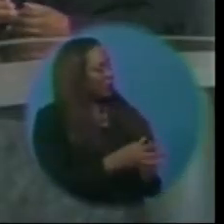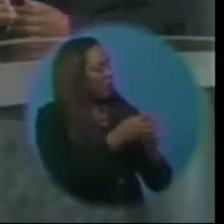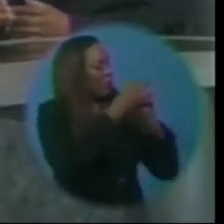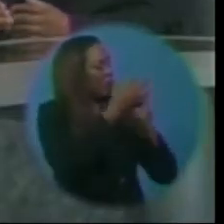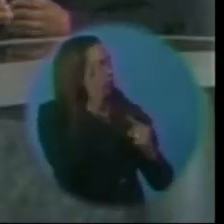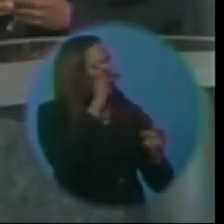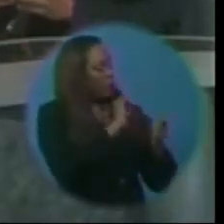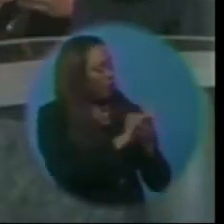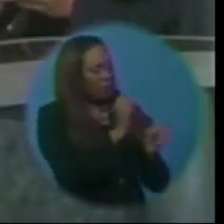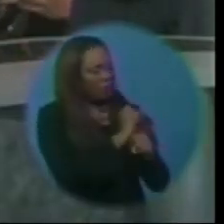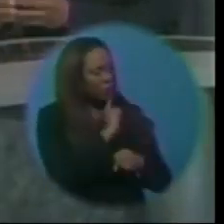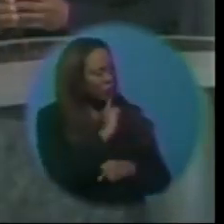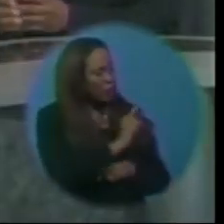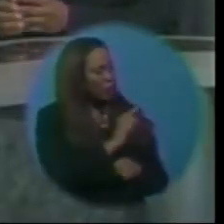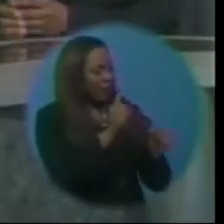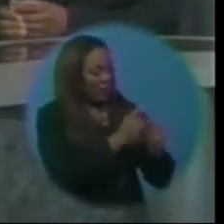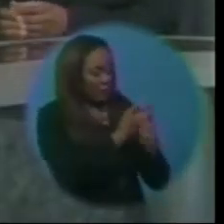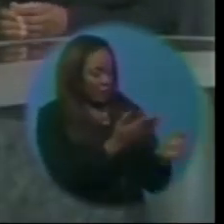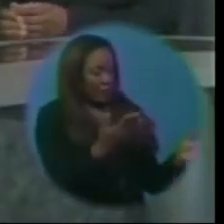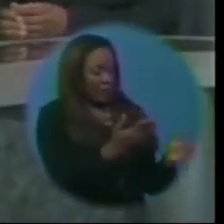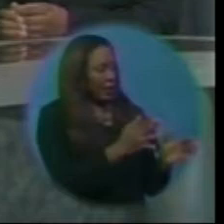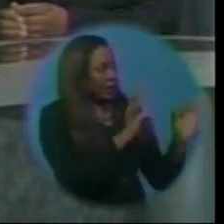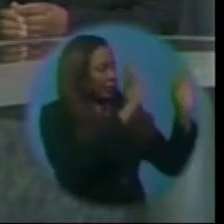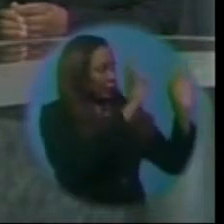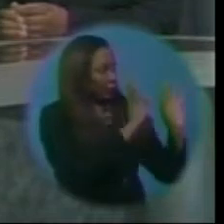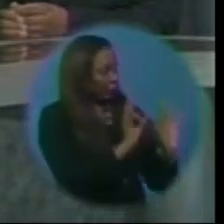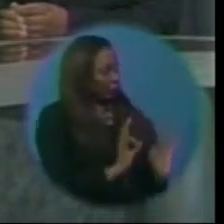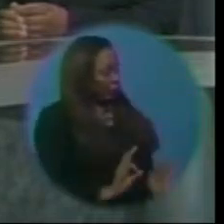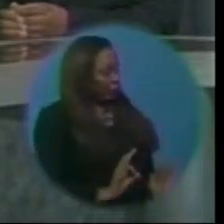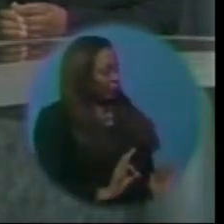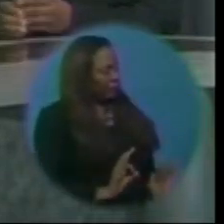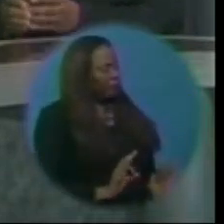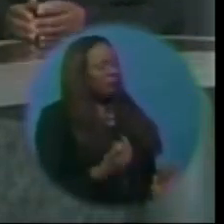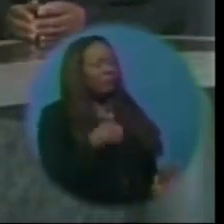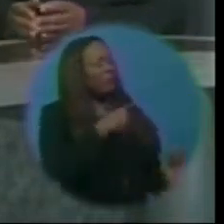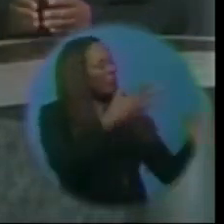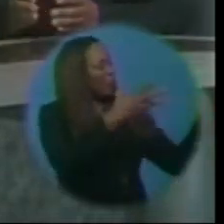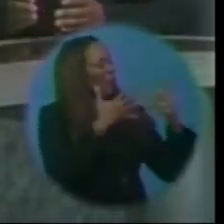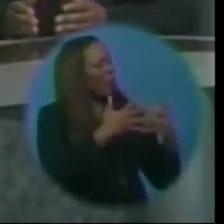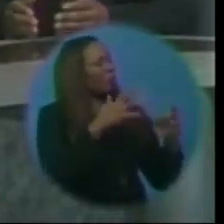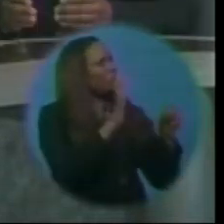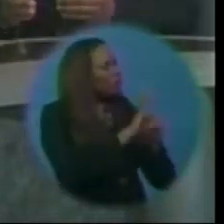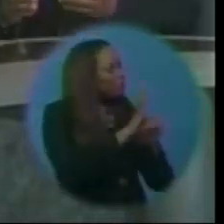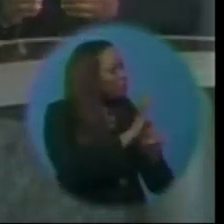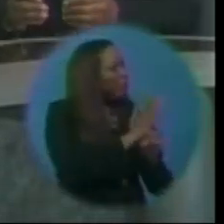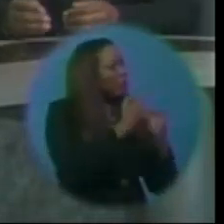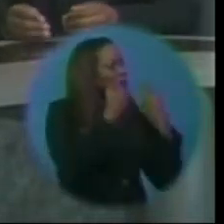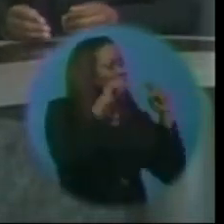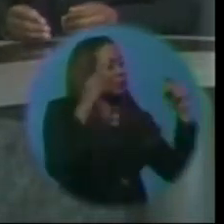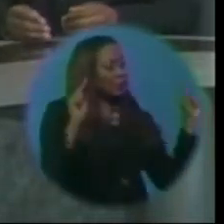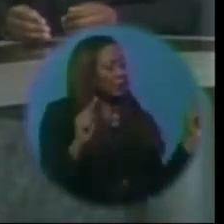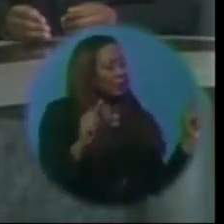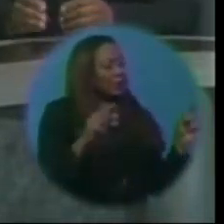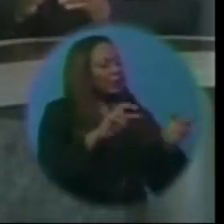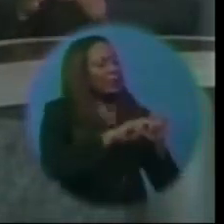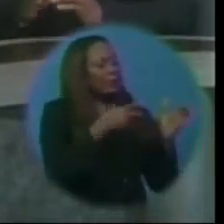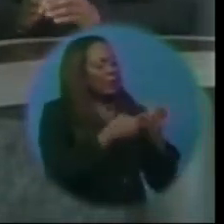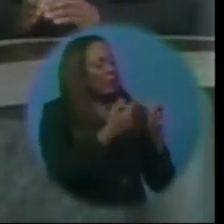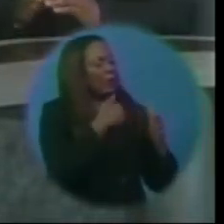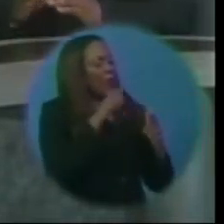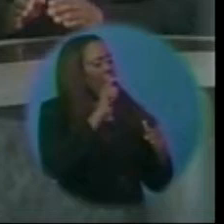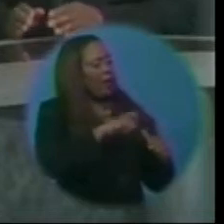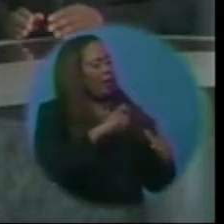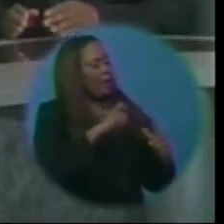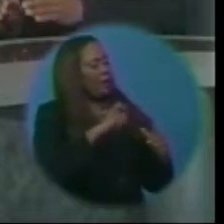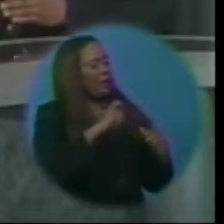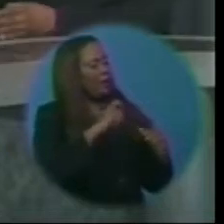to ensure maximum success, what we're doing, we're turning off the potable water side. It's distinct and